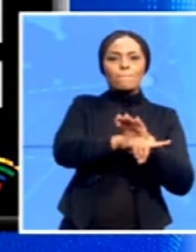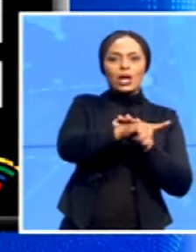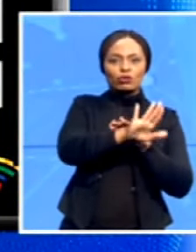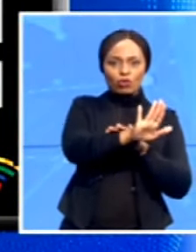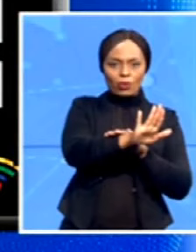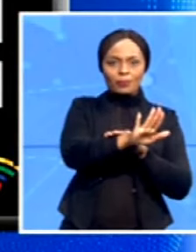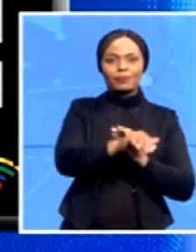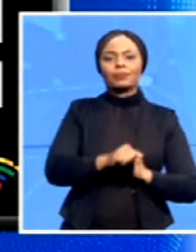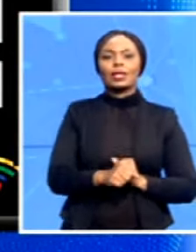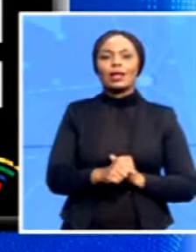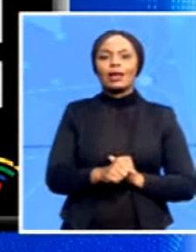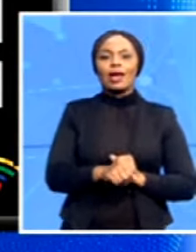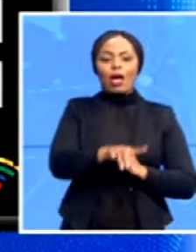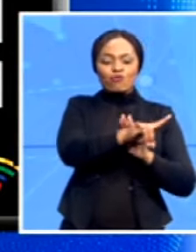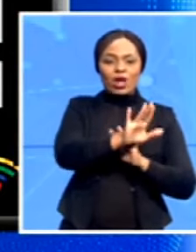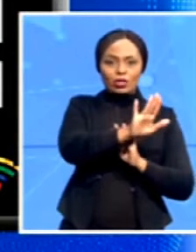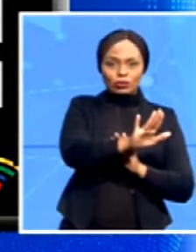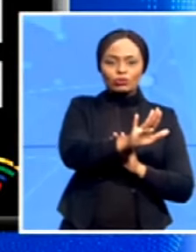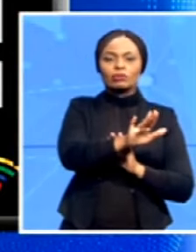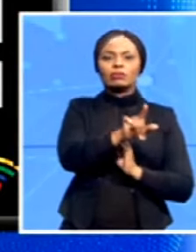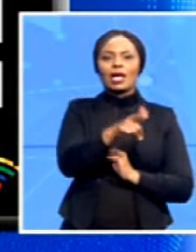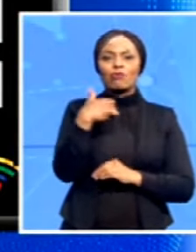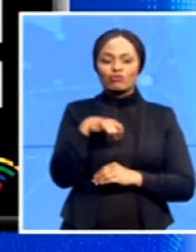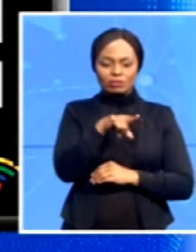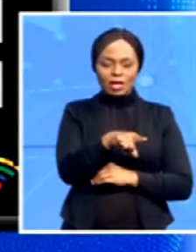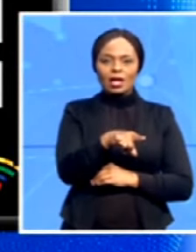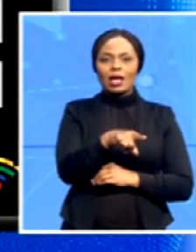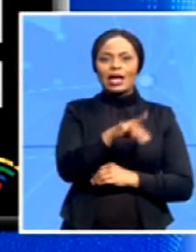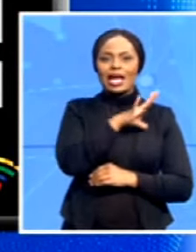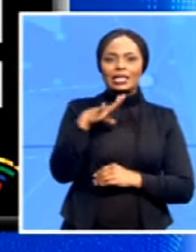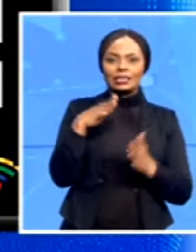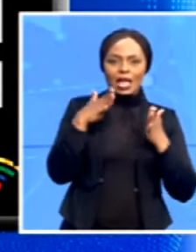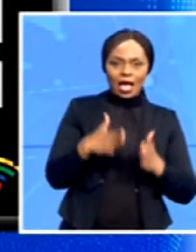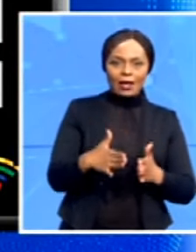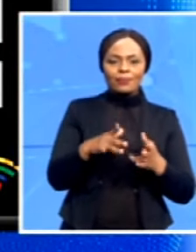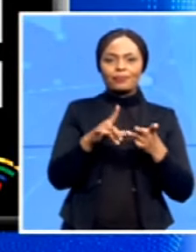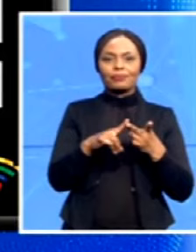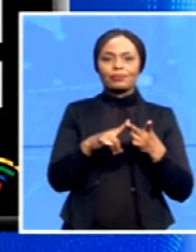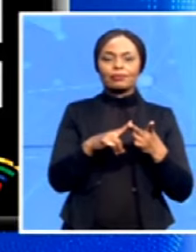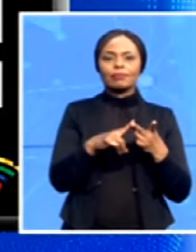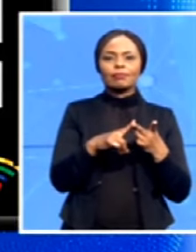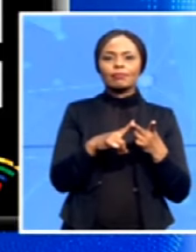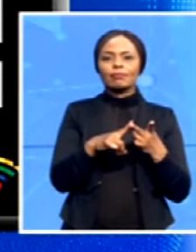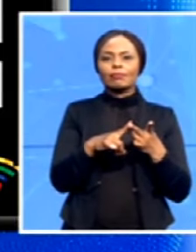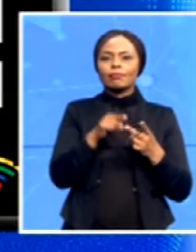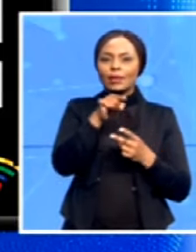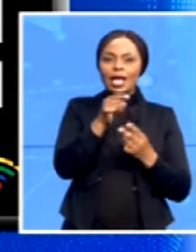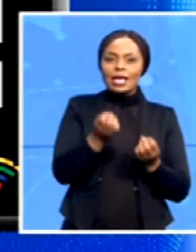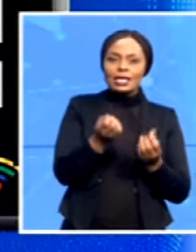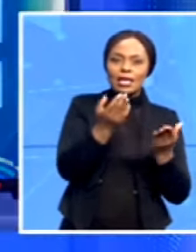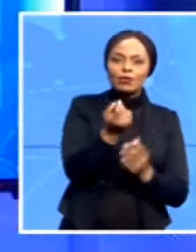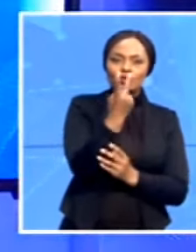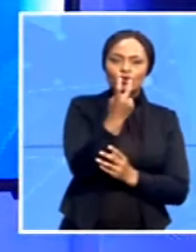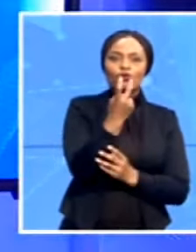a metropolitan council, there you go. You will be given 2 ballots. The yellow ballot, so say